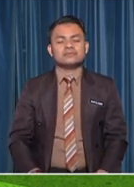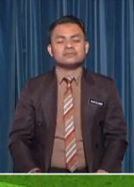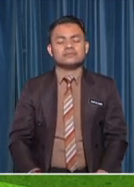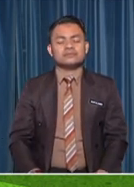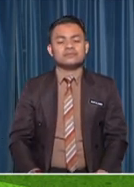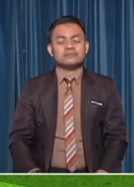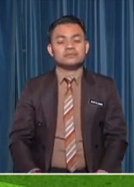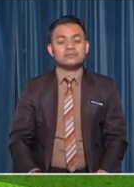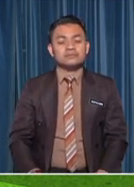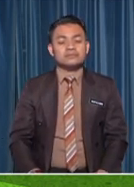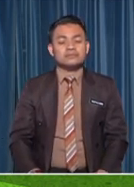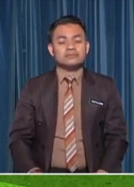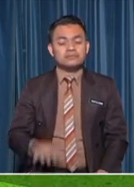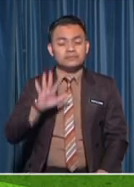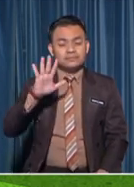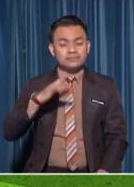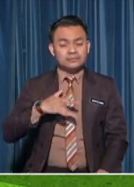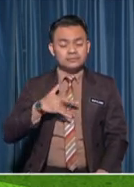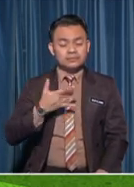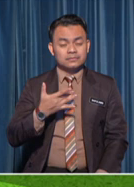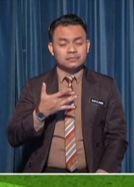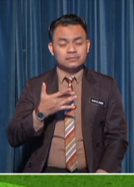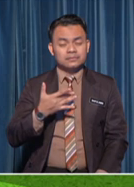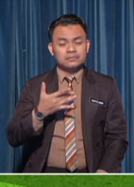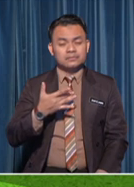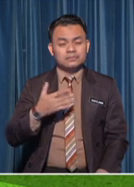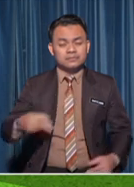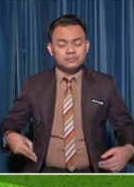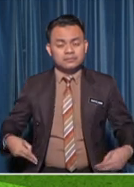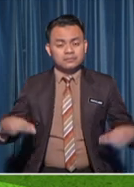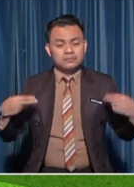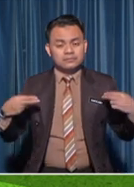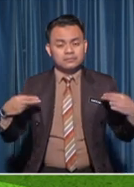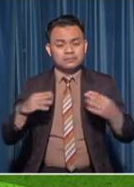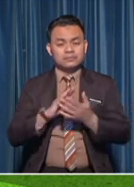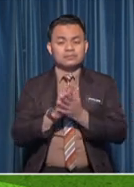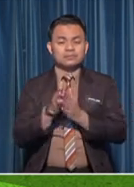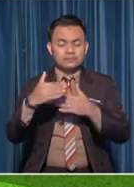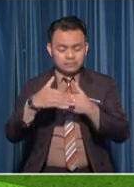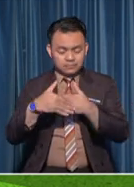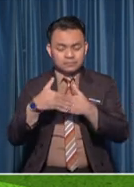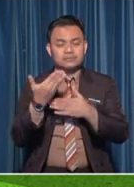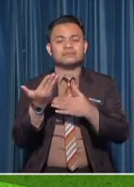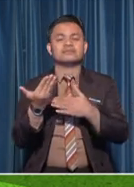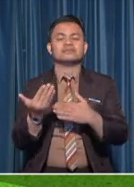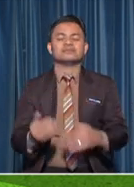These five senses make our life easier and more